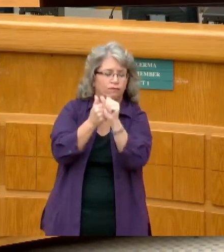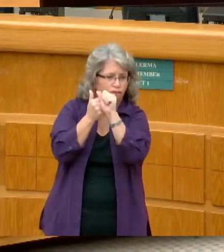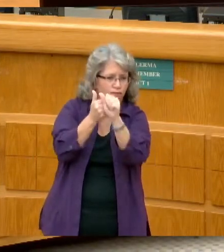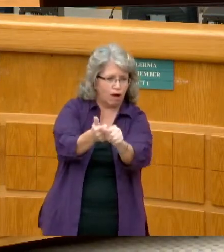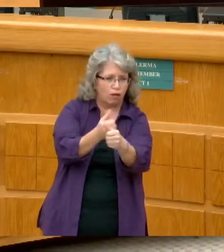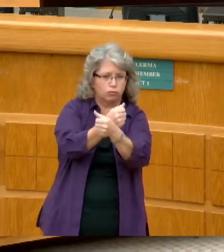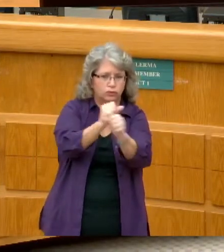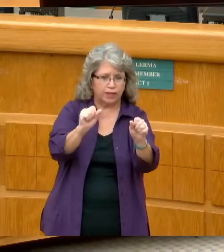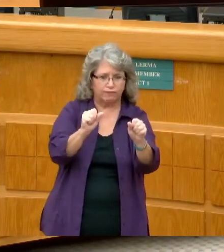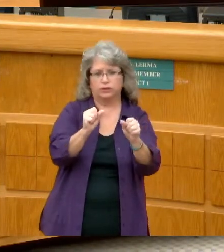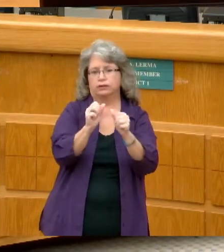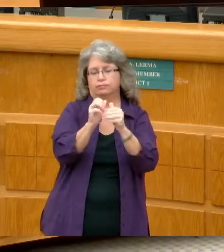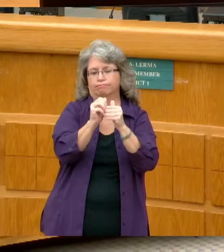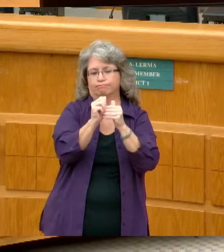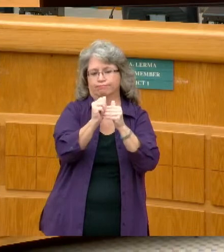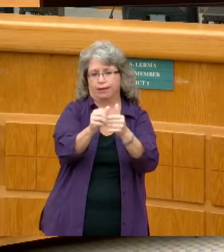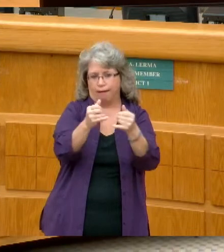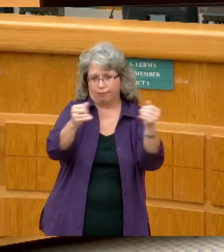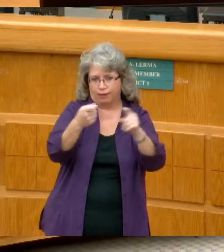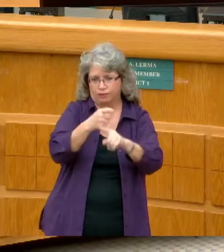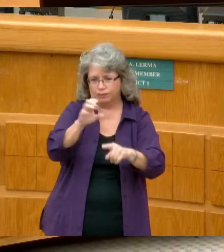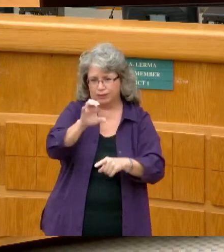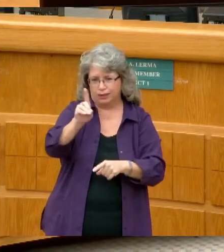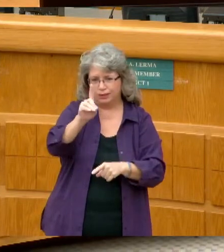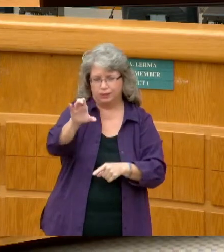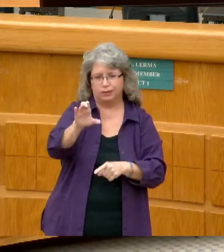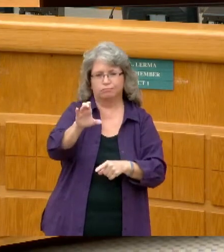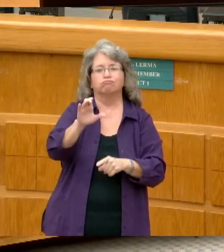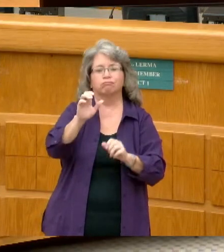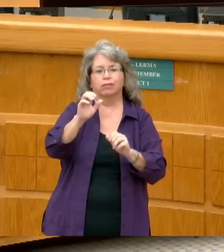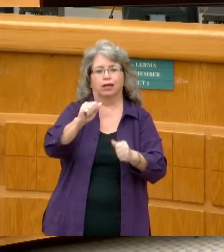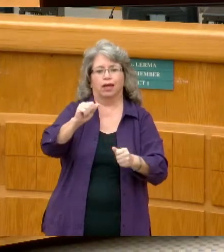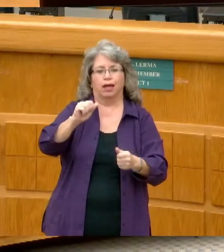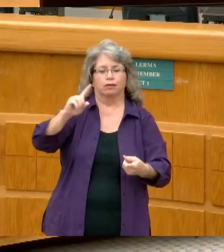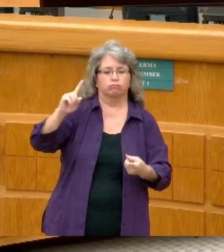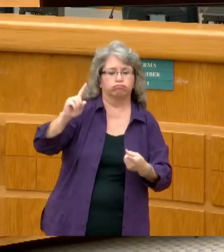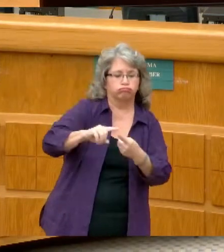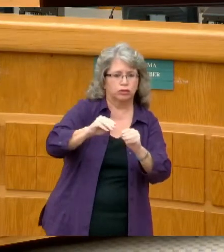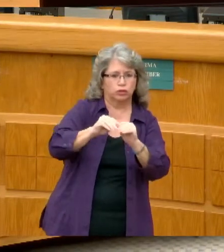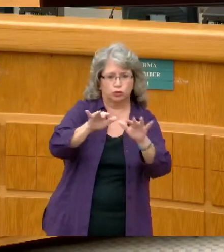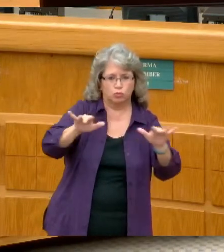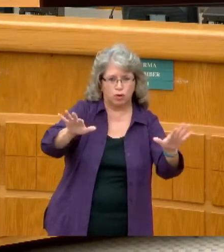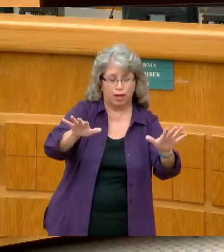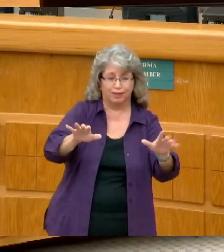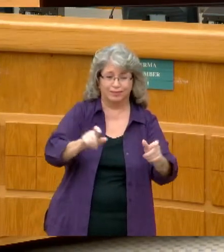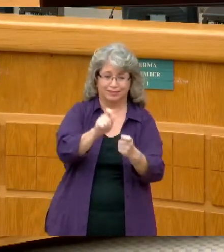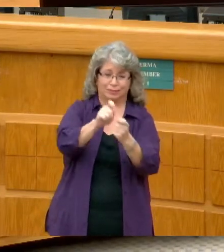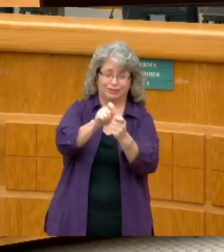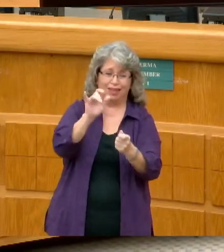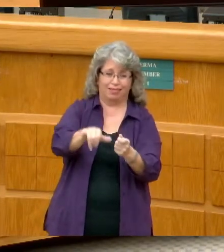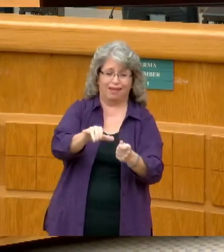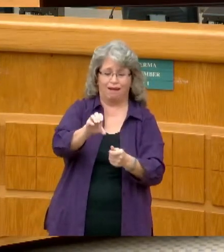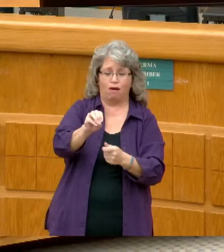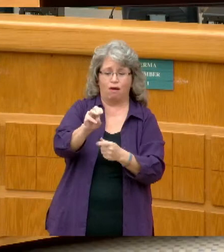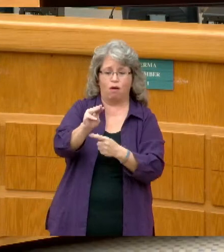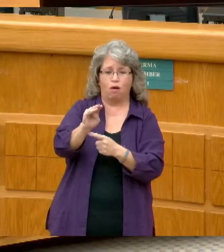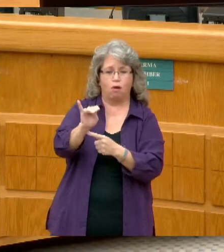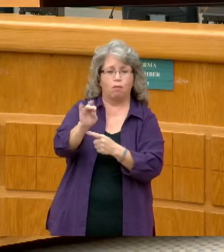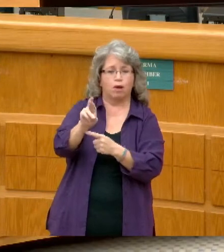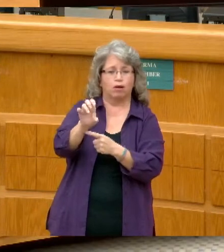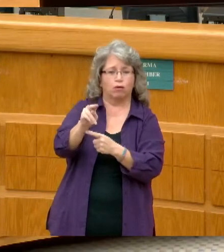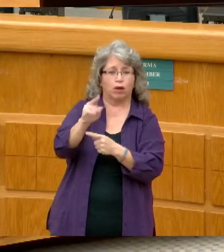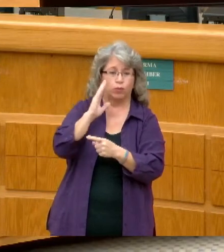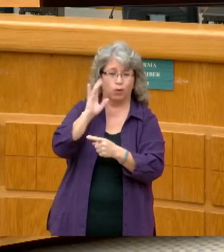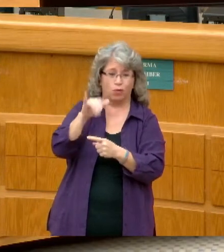the spread of COVID-19 and especially the Omicron variant, which we know is extremely contagious and accounts